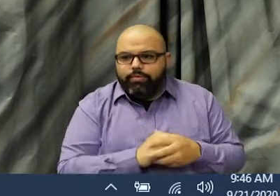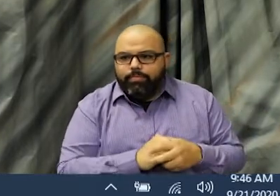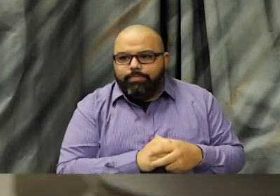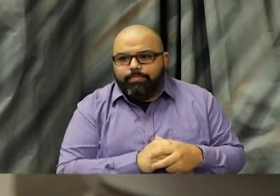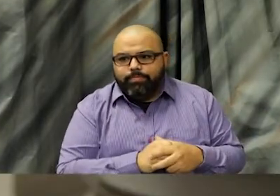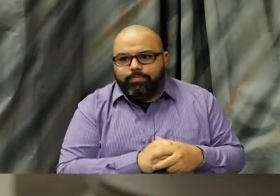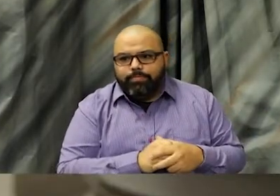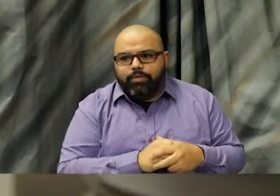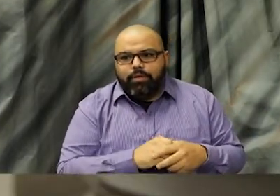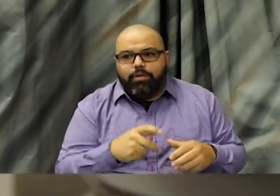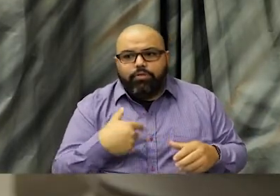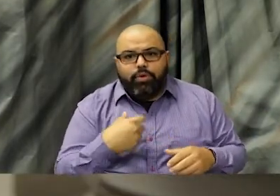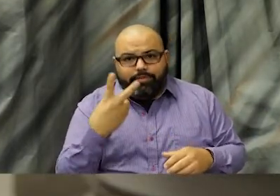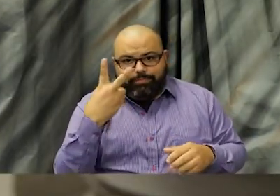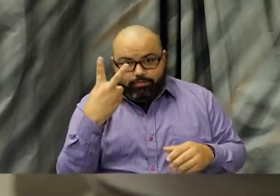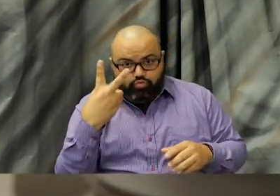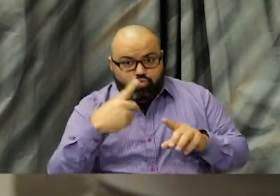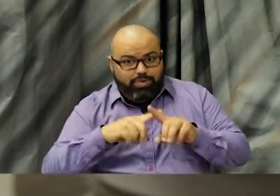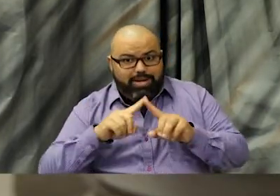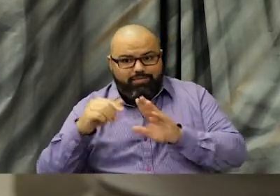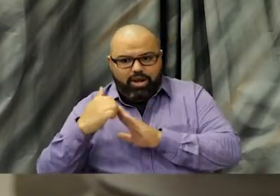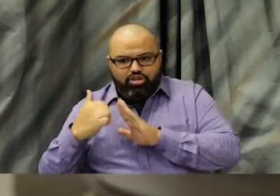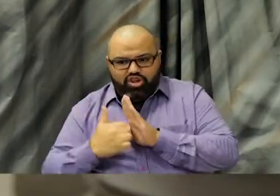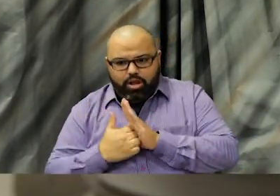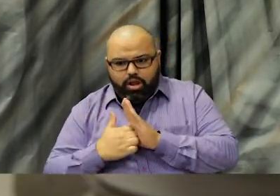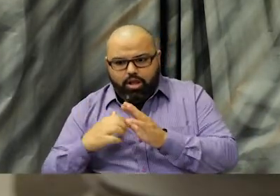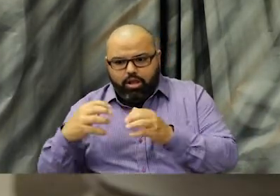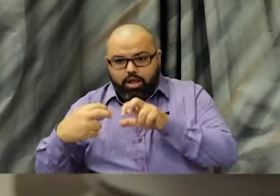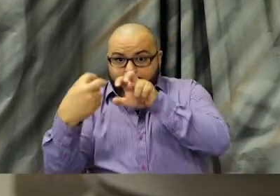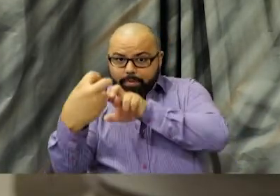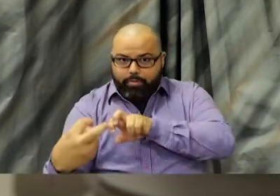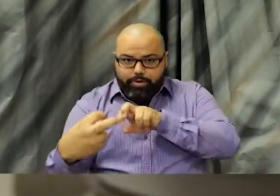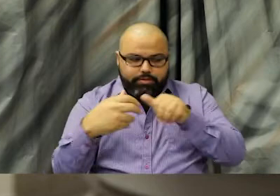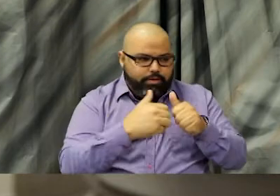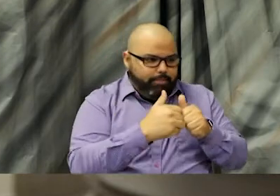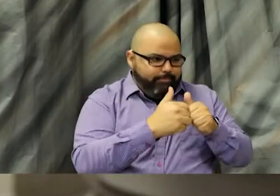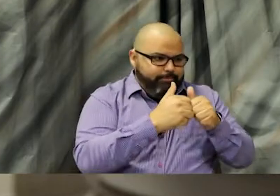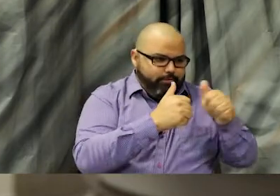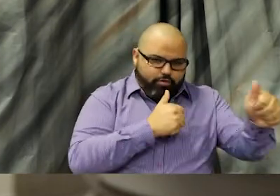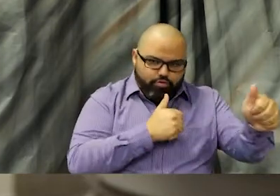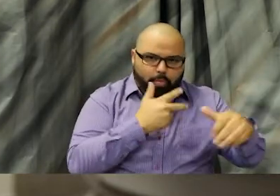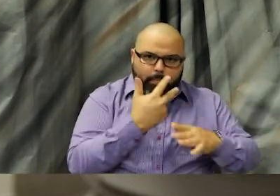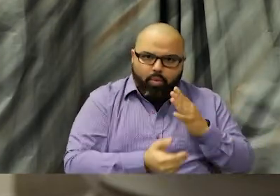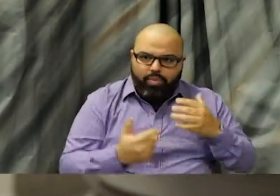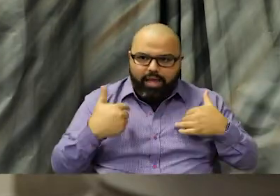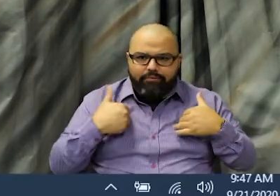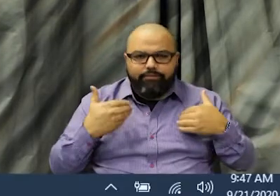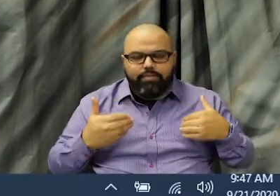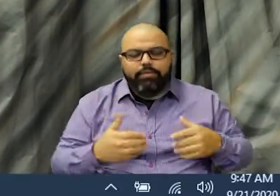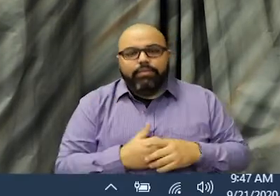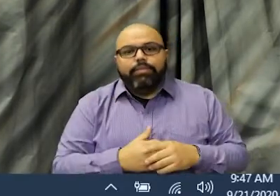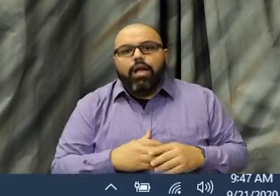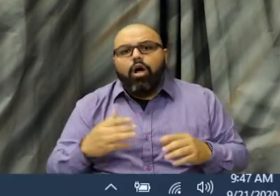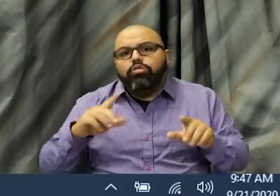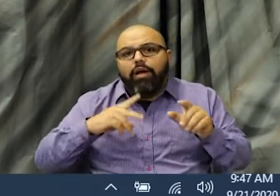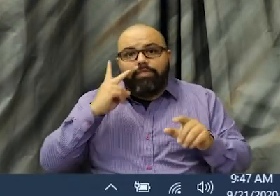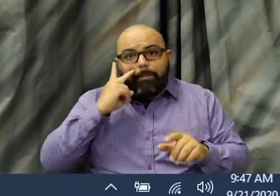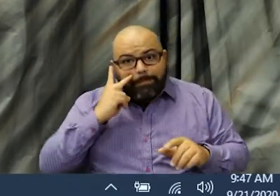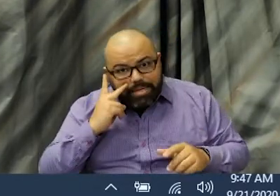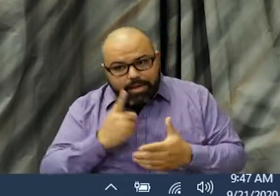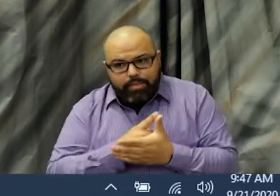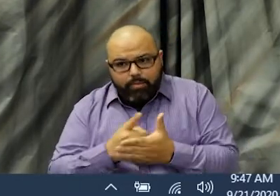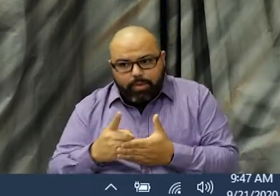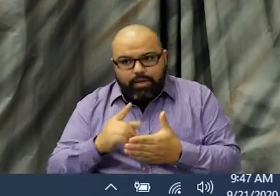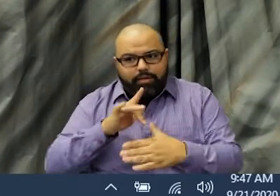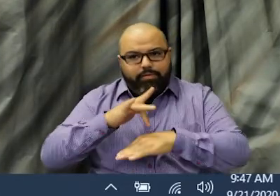doing. So I have two different agendas so that they can follow along wherever they're at. I also have my